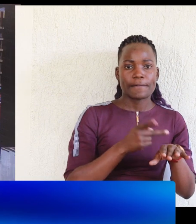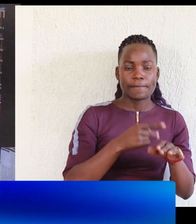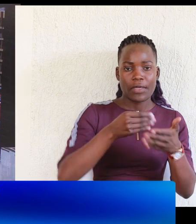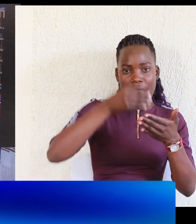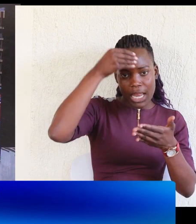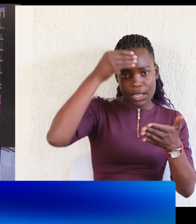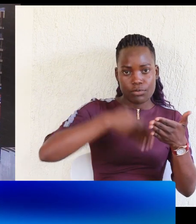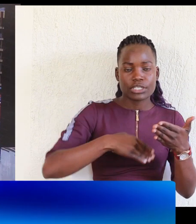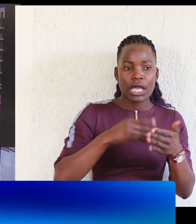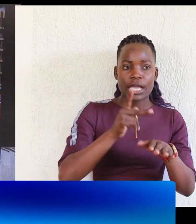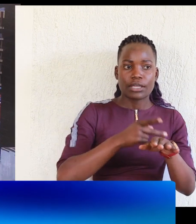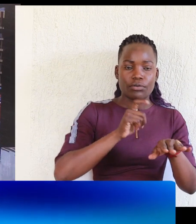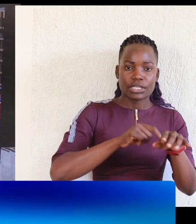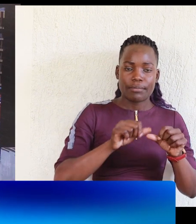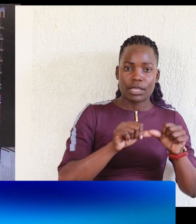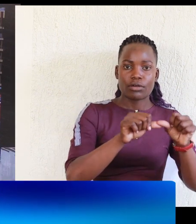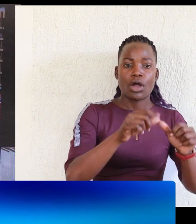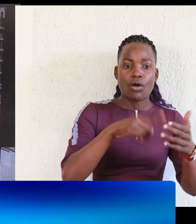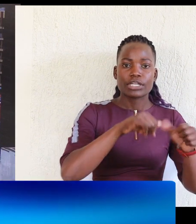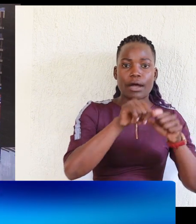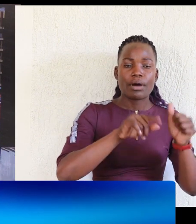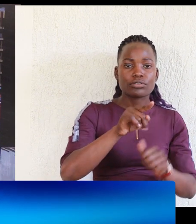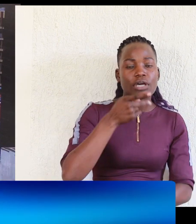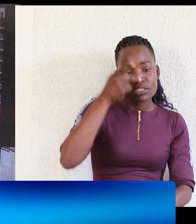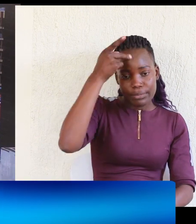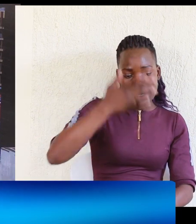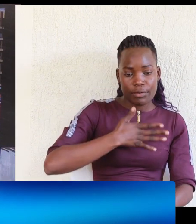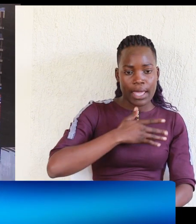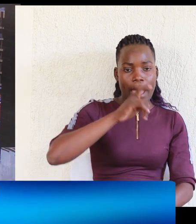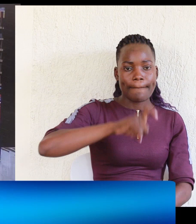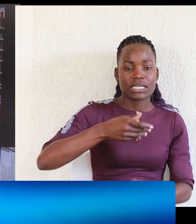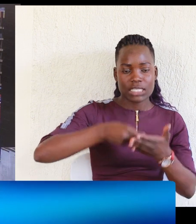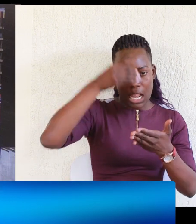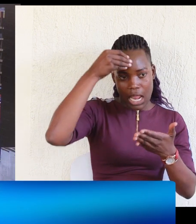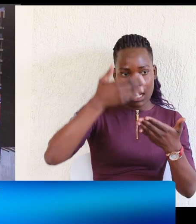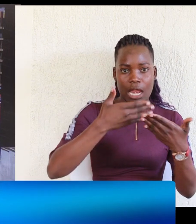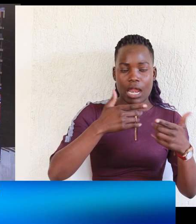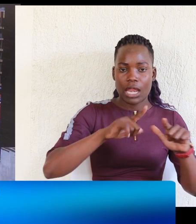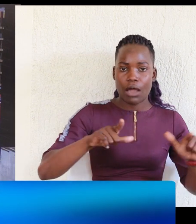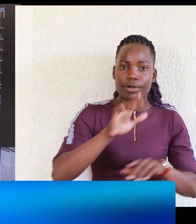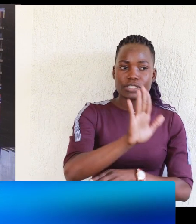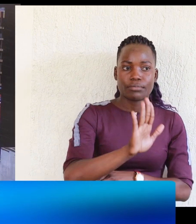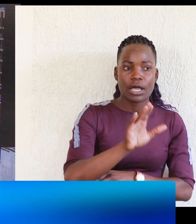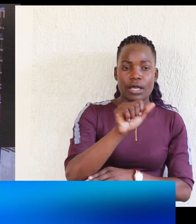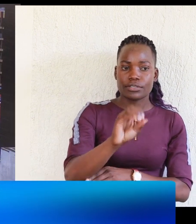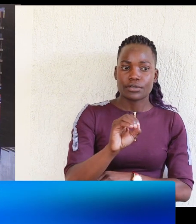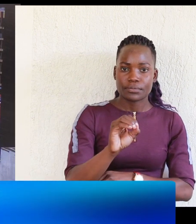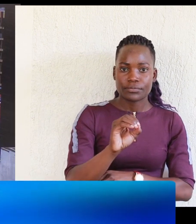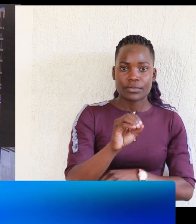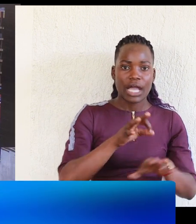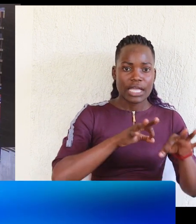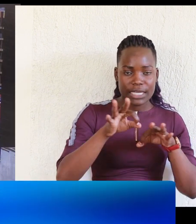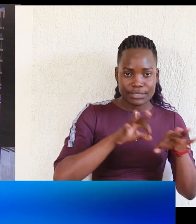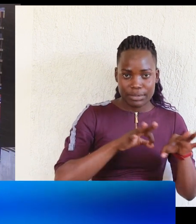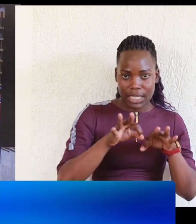to learn Kikuyu as I grow along. What about you as my parent? I need to learn your language. Yes, so I think with that explanation,